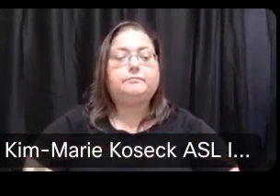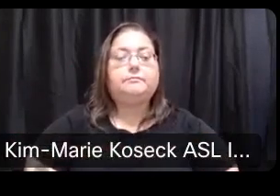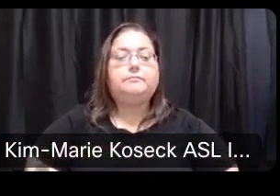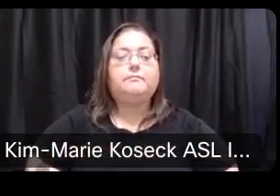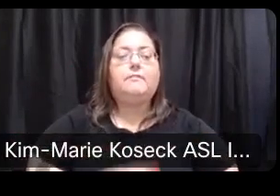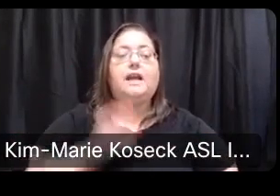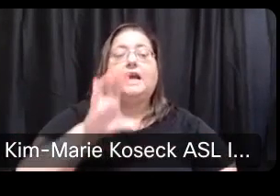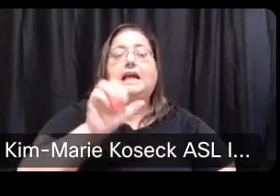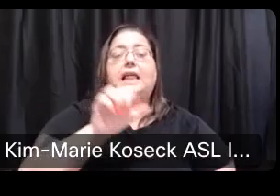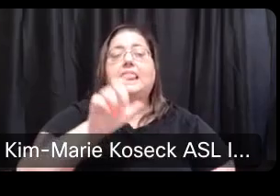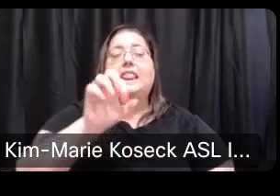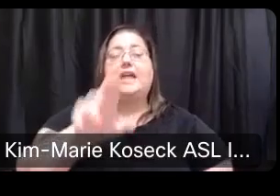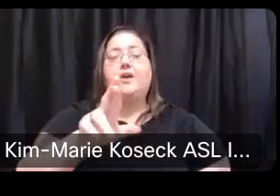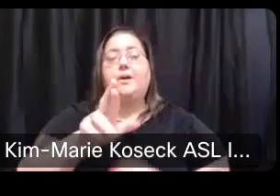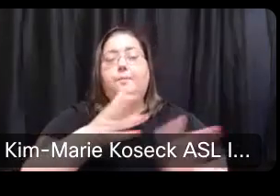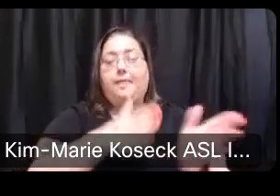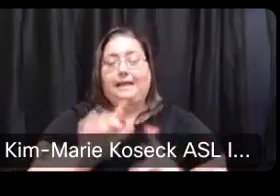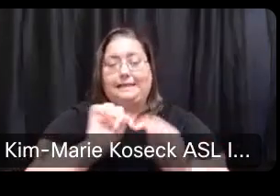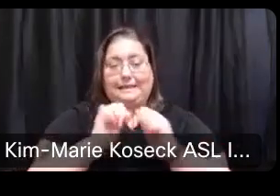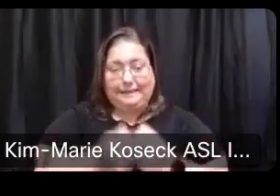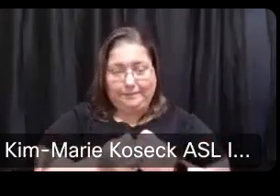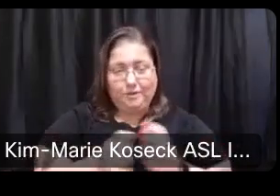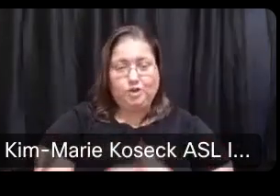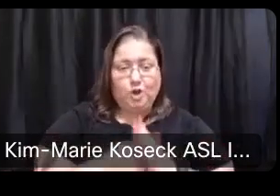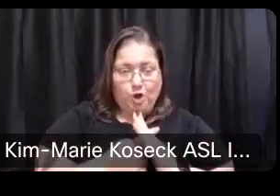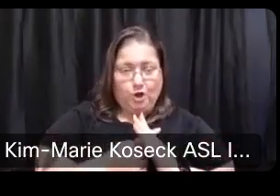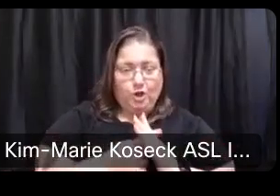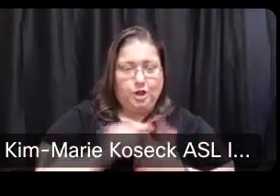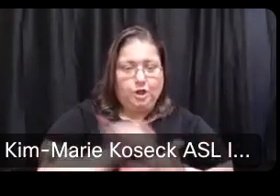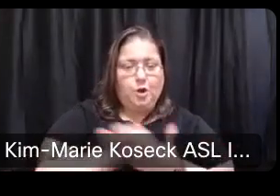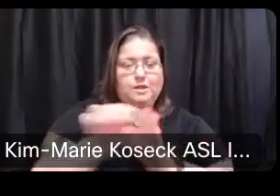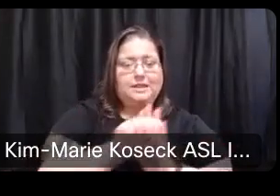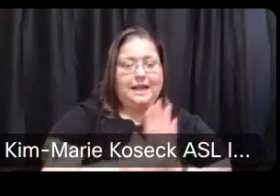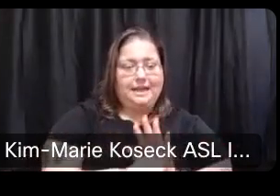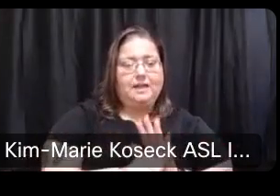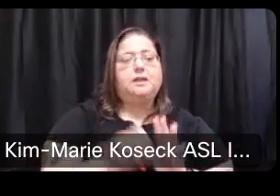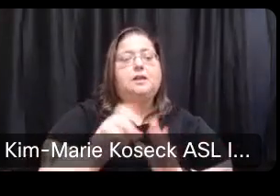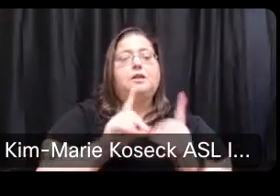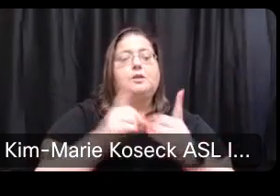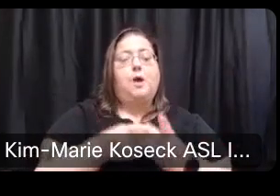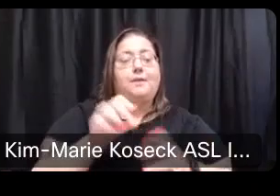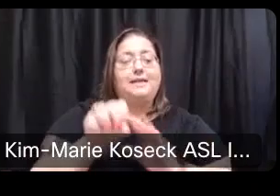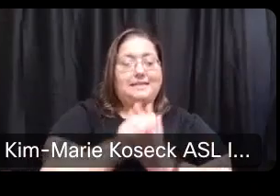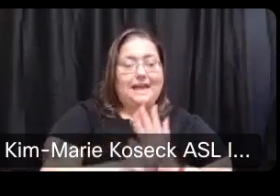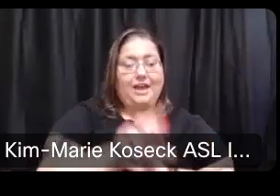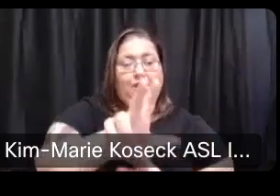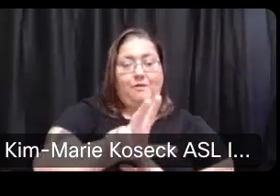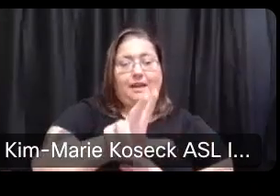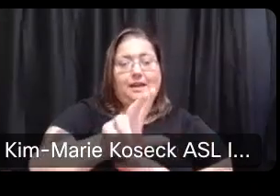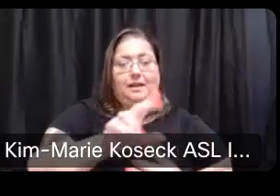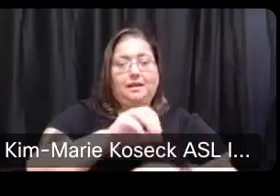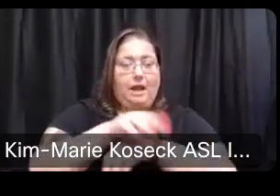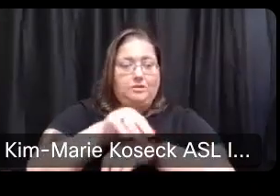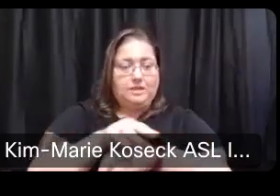The CLEAR planning team consisted of the New York State Department of State, 3 consulting firms, and